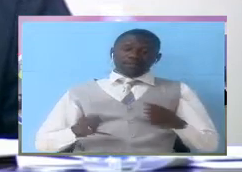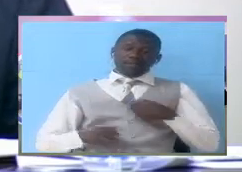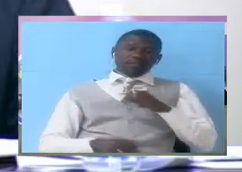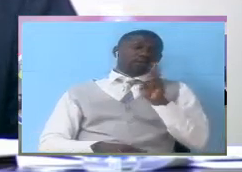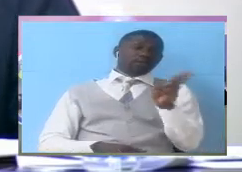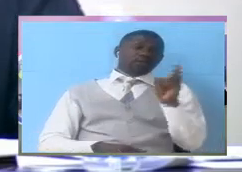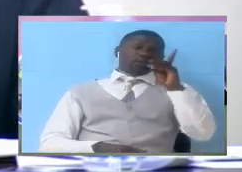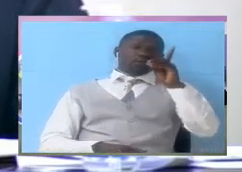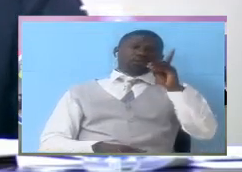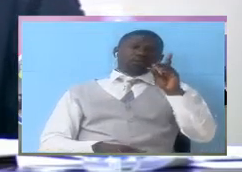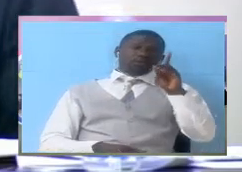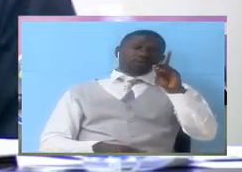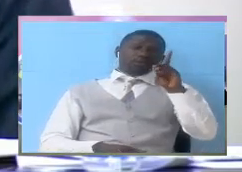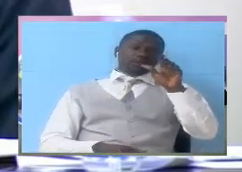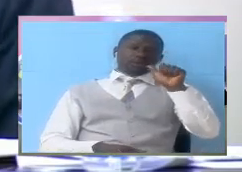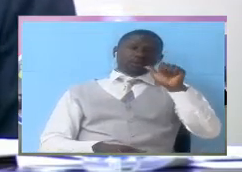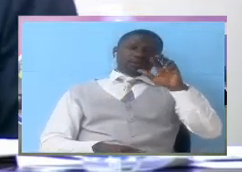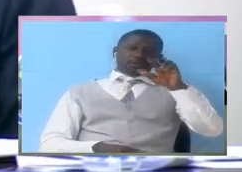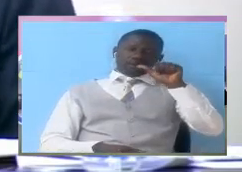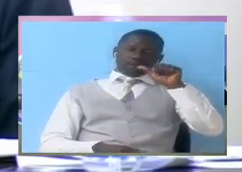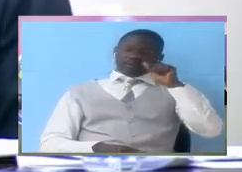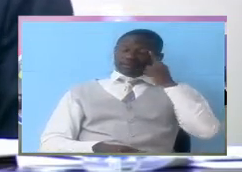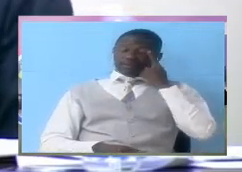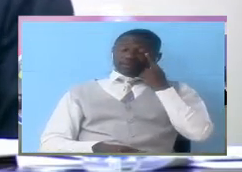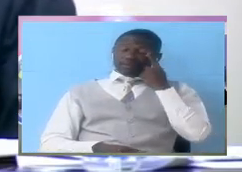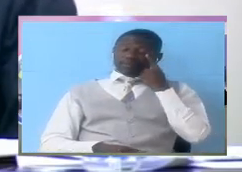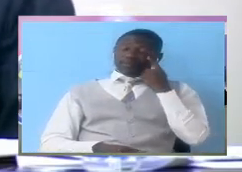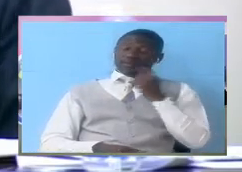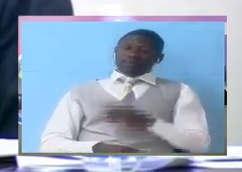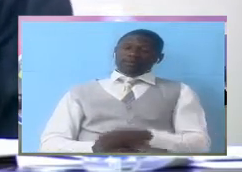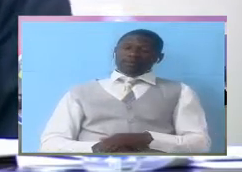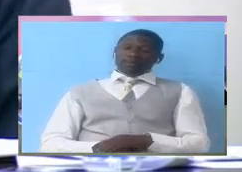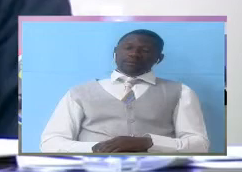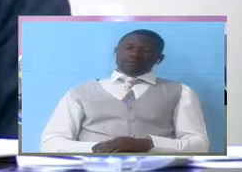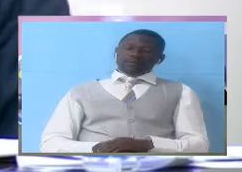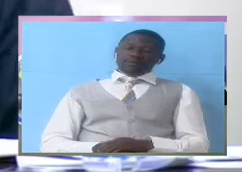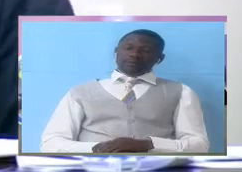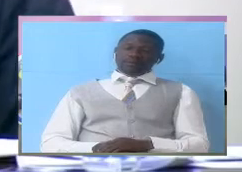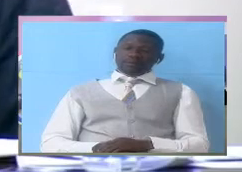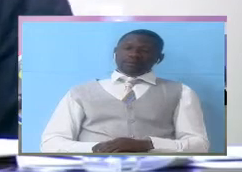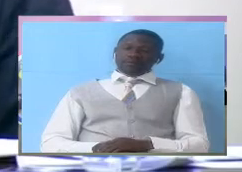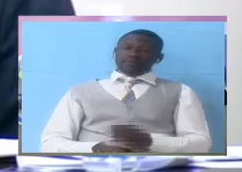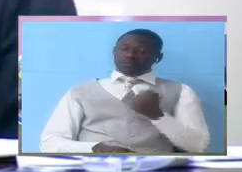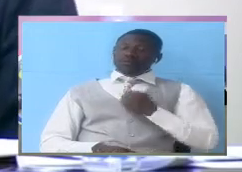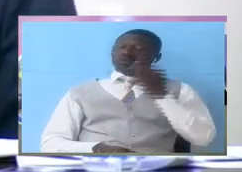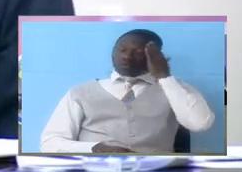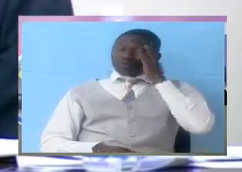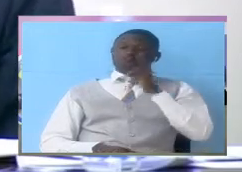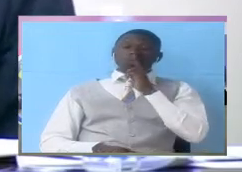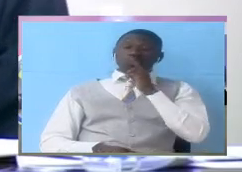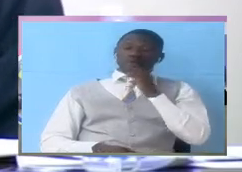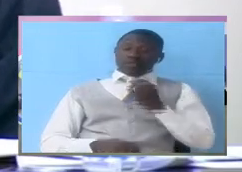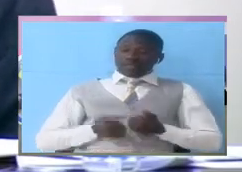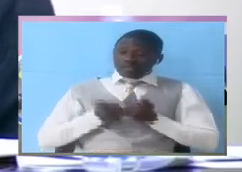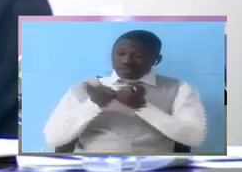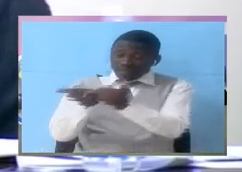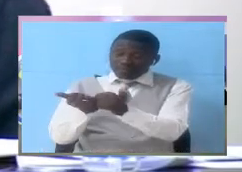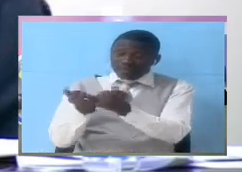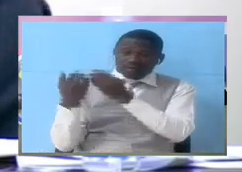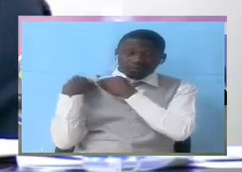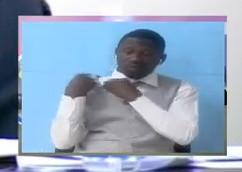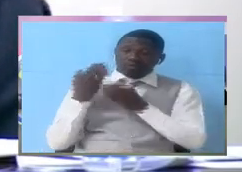ko ci olof. Xam nañ ne kañ dénkoon njiitaayi panel bi mooy Momadou Haidara. Lan moo tax nga